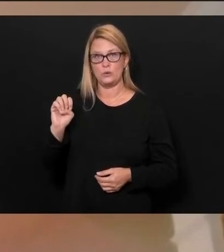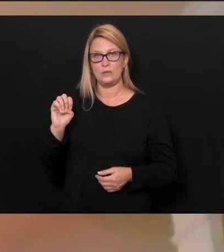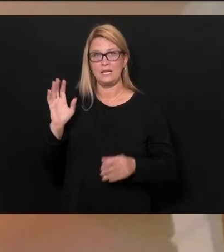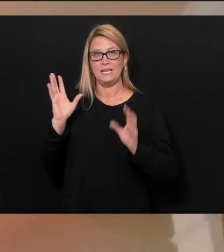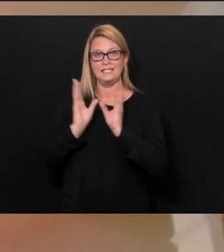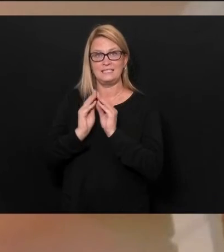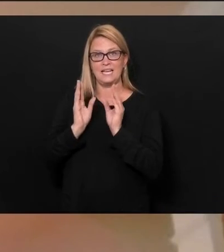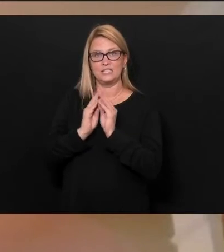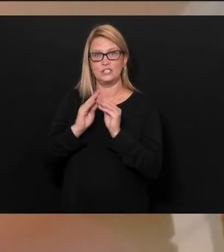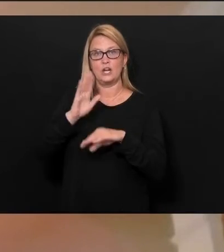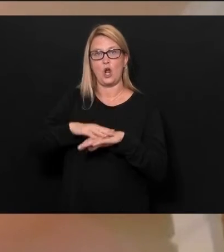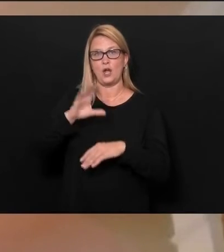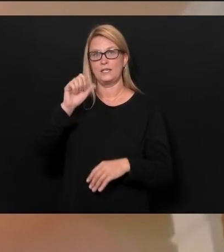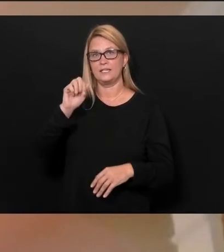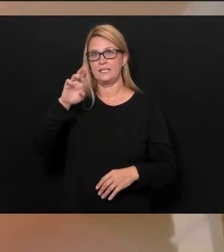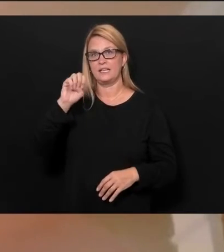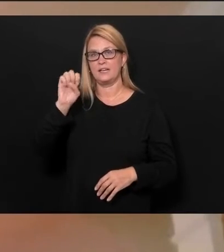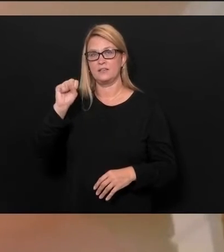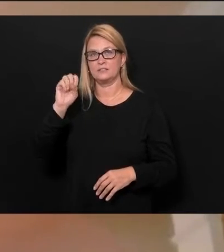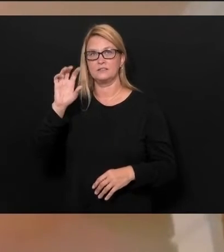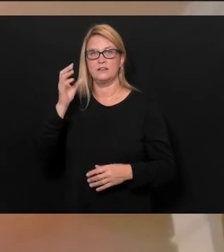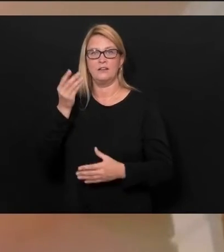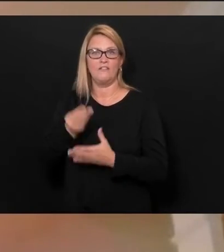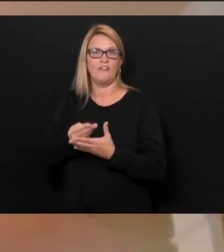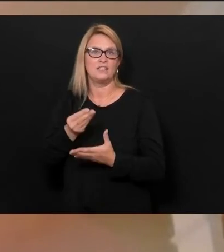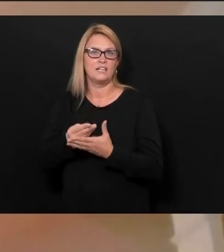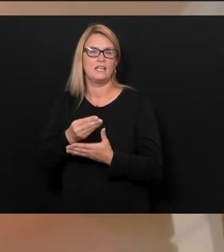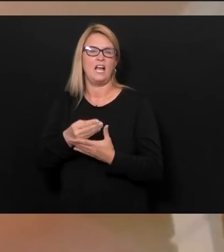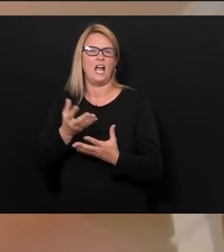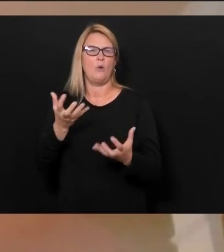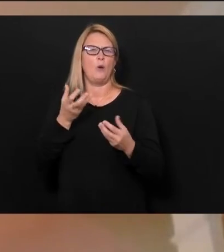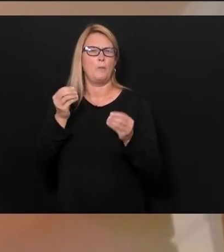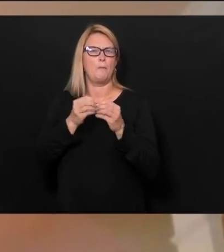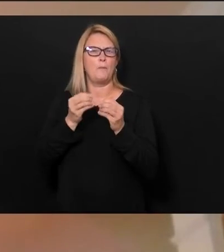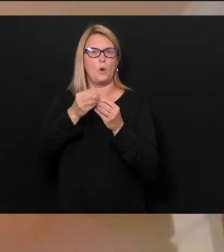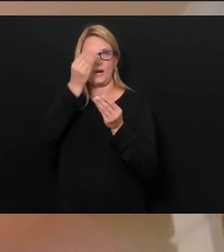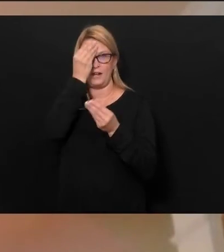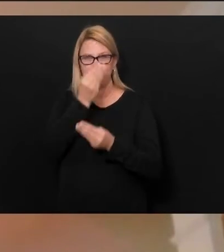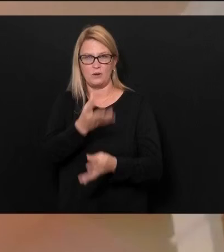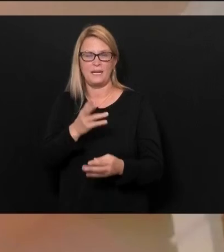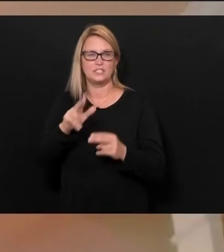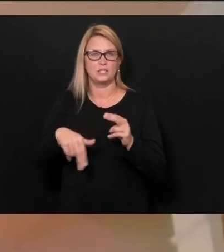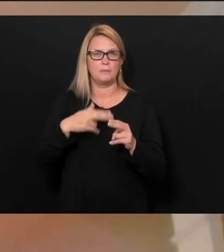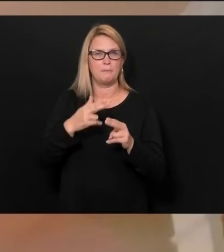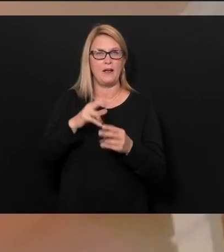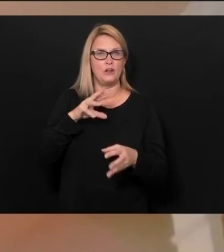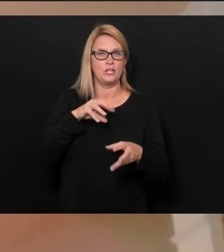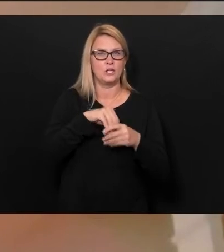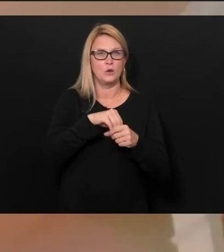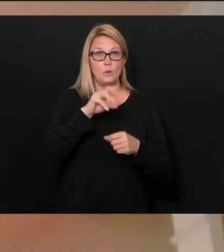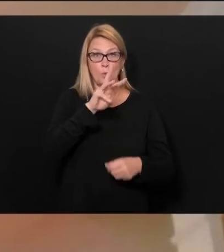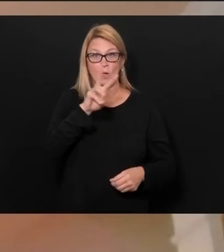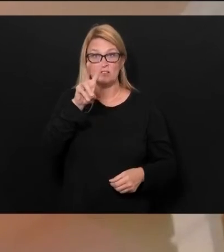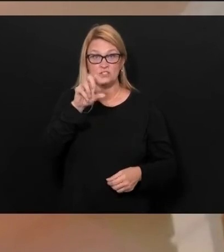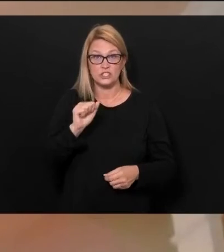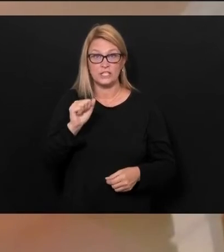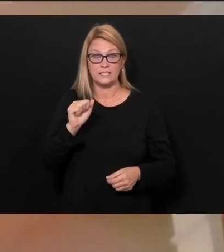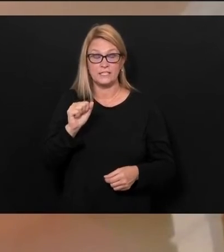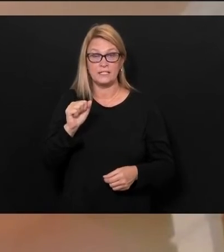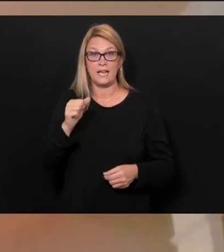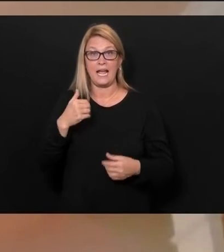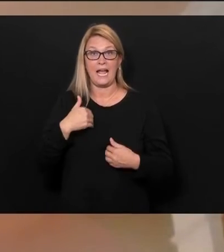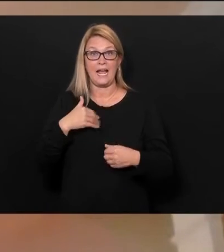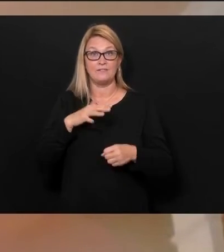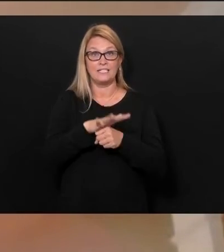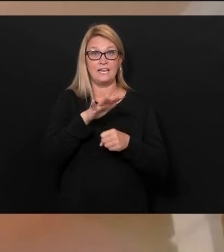on CARES funding? I'd like more insight, for example, into a few matters, including whether West Virginia is gathering